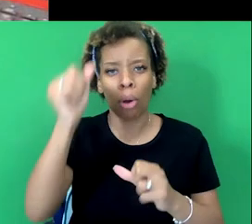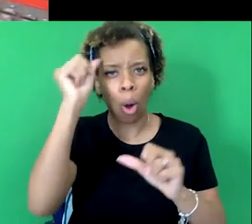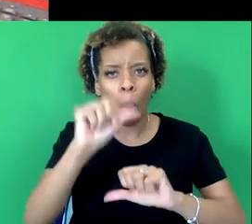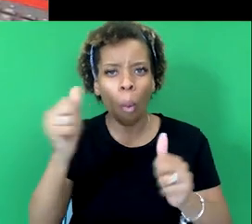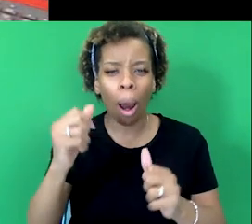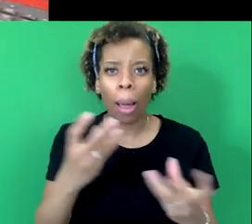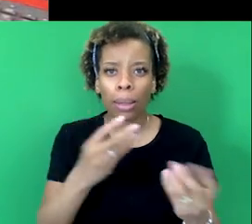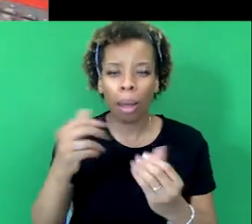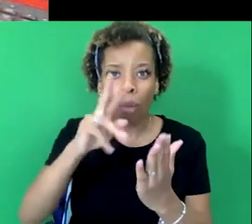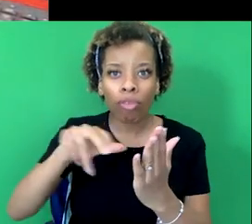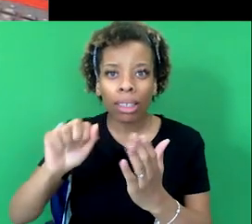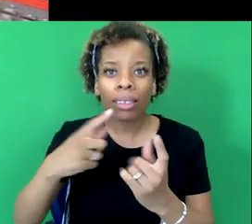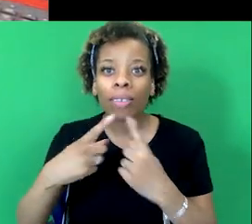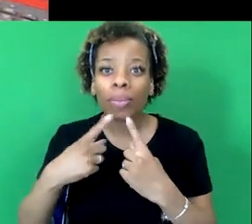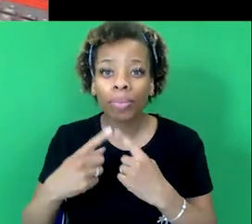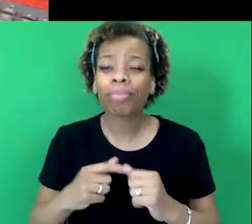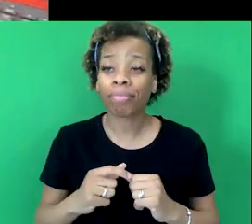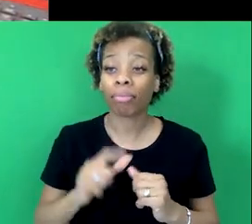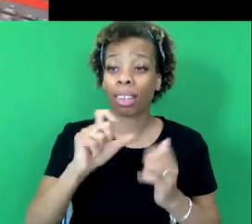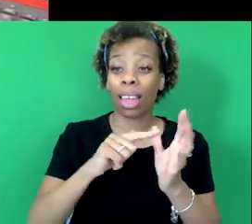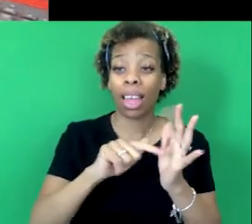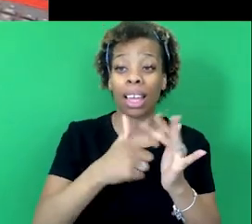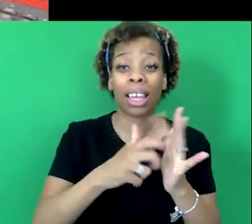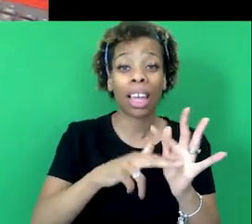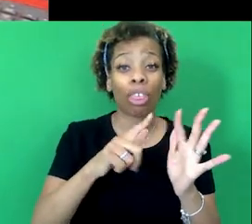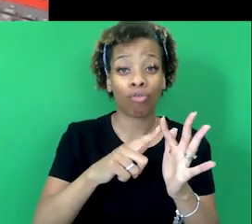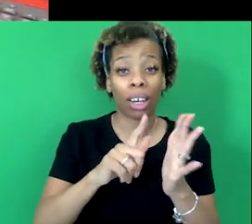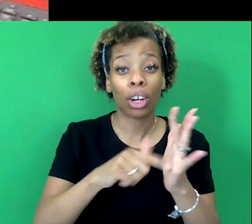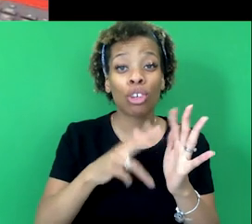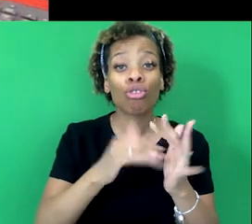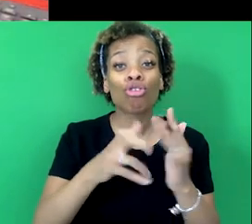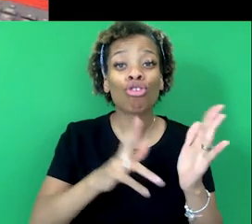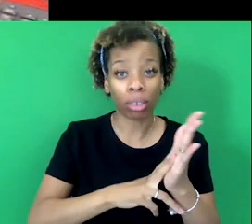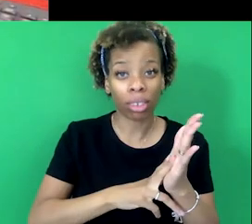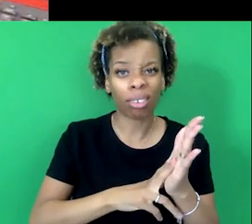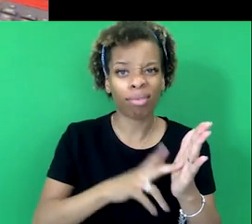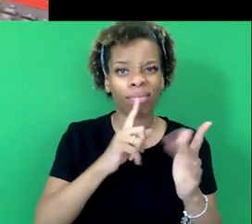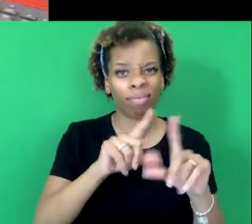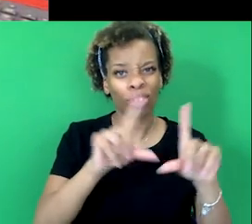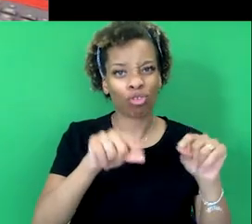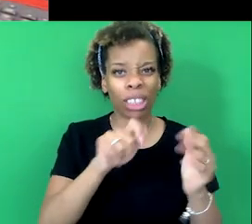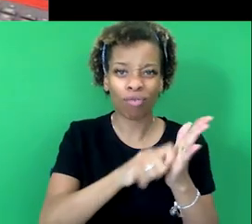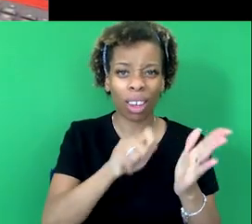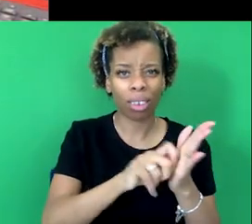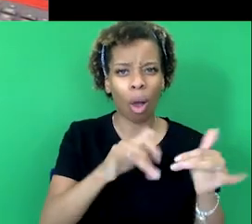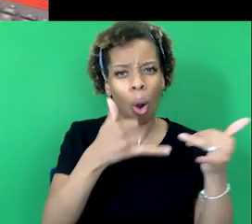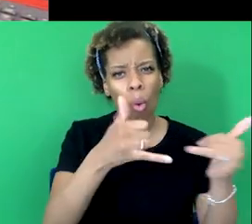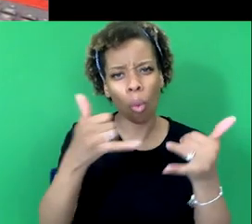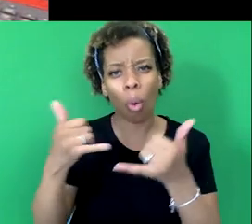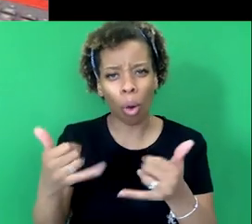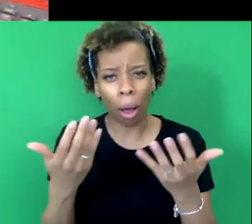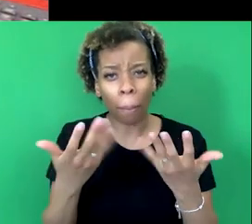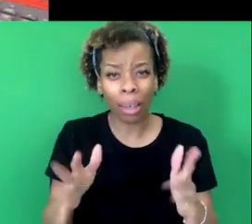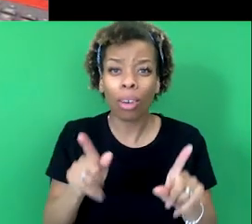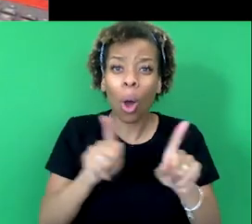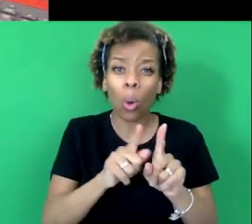quick introductions. Catherine Johnson, award-winning author and screenwriter, also writer of one of my